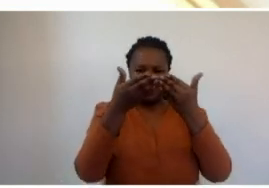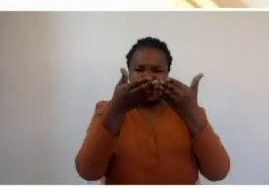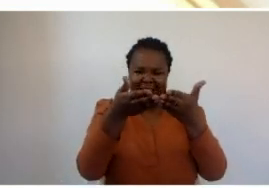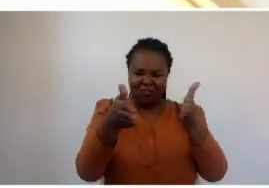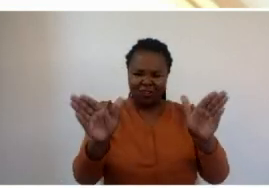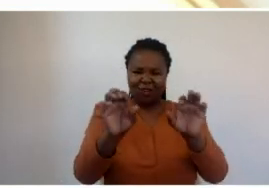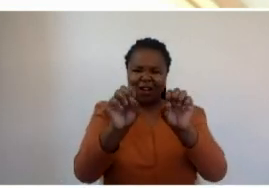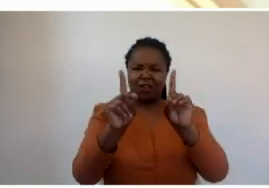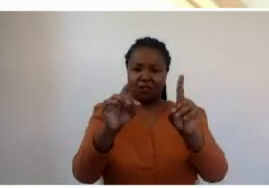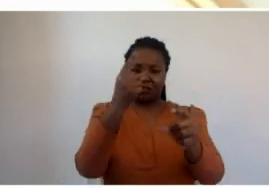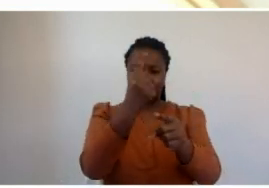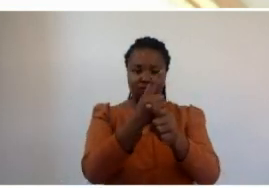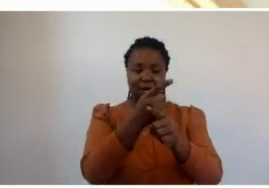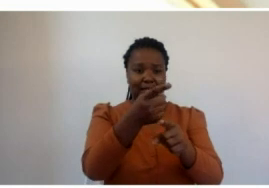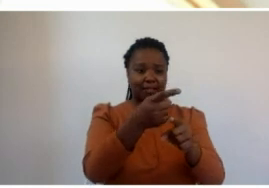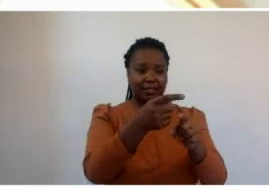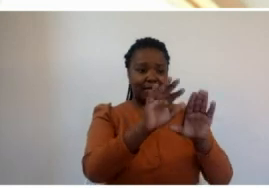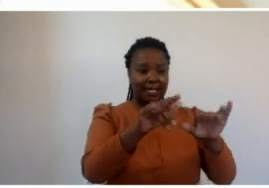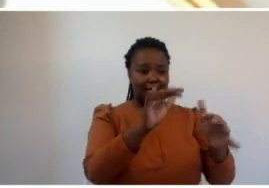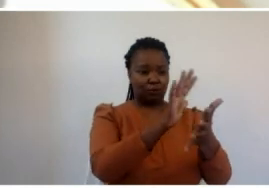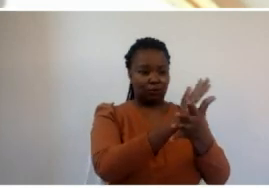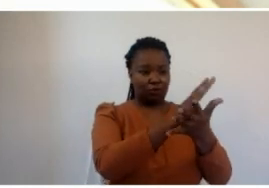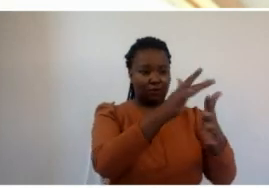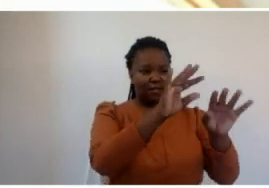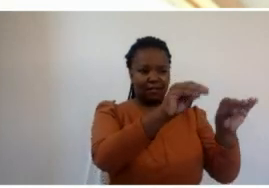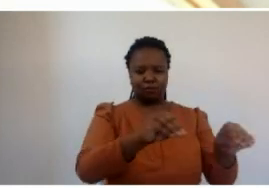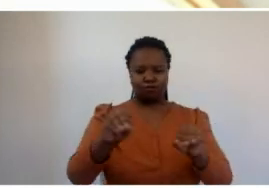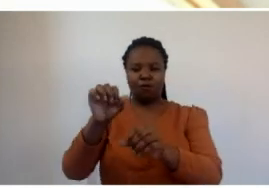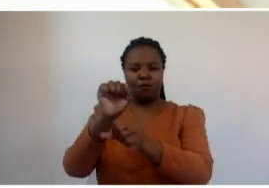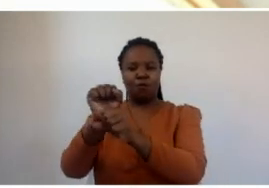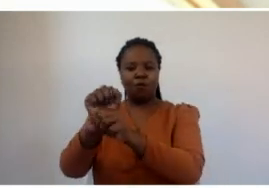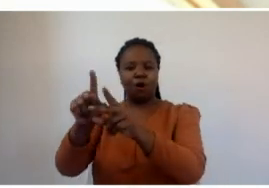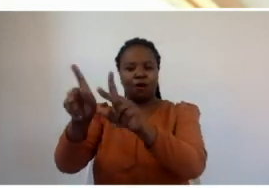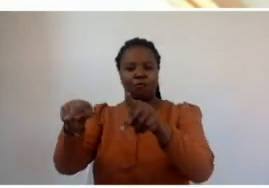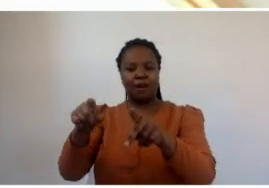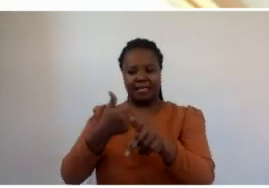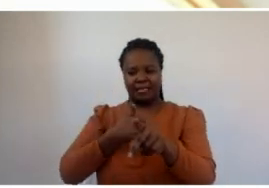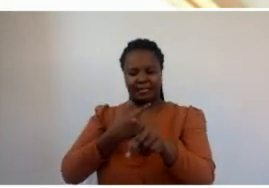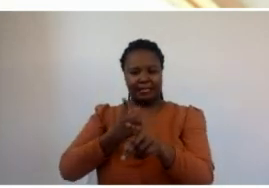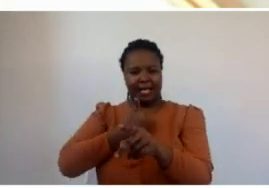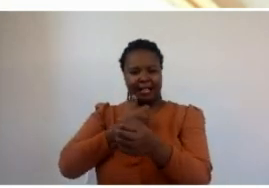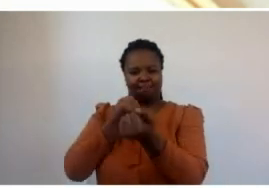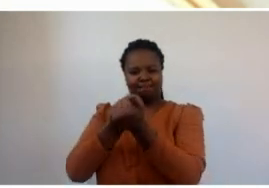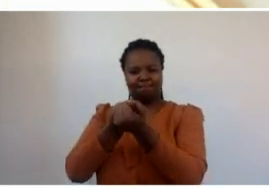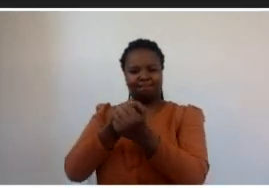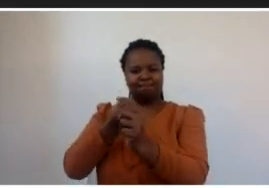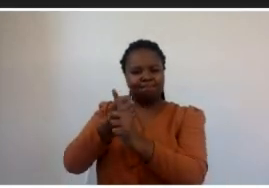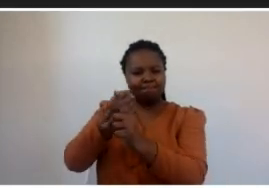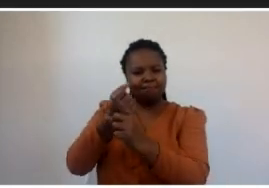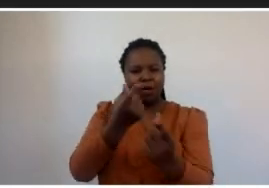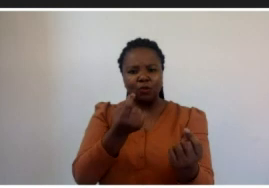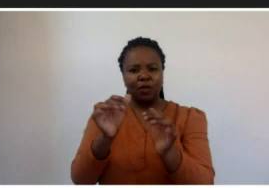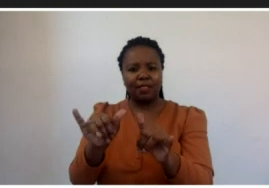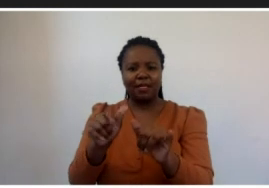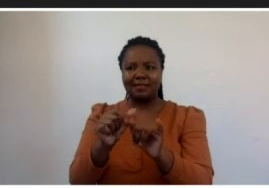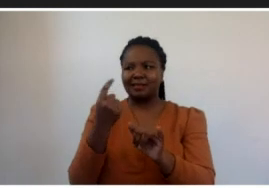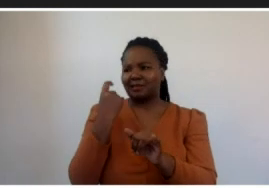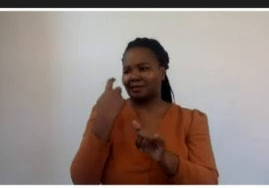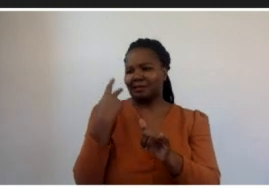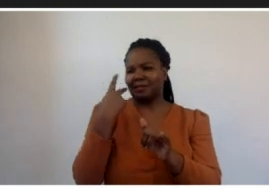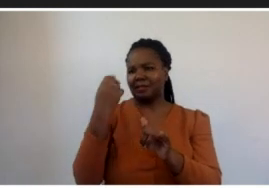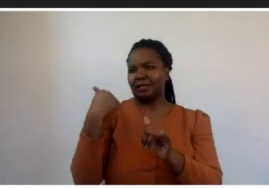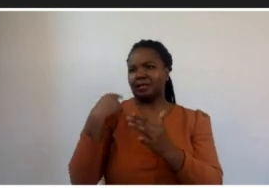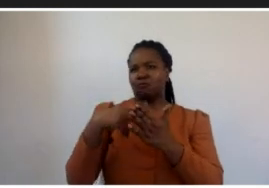into the workforce, encouraging kids to advocate for themselves. I recently saw evidence from a program in Zambia that trained girls to